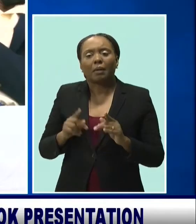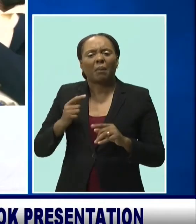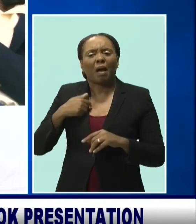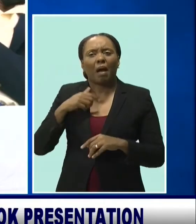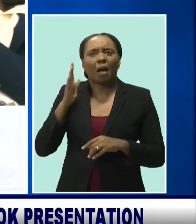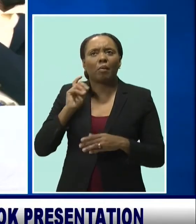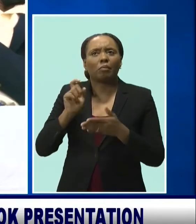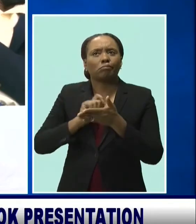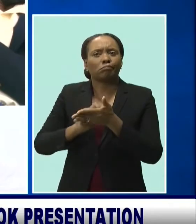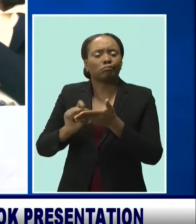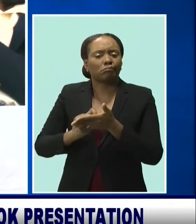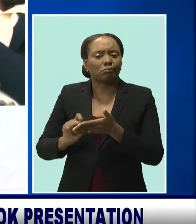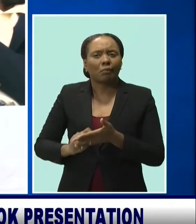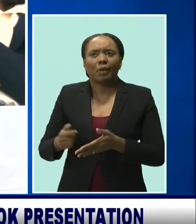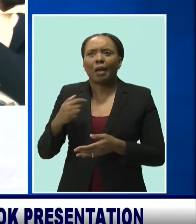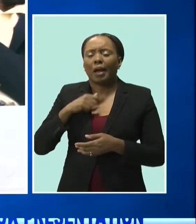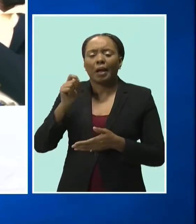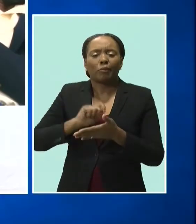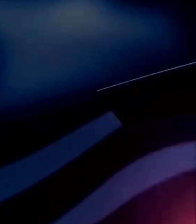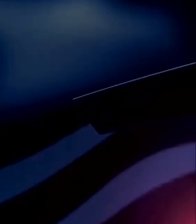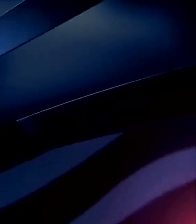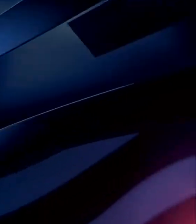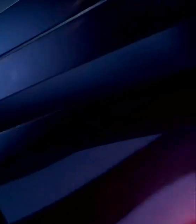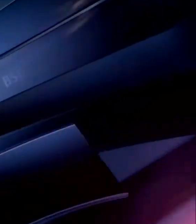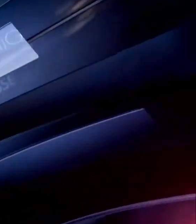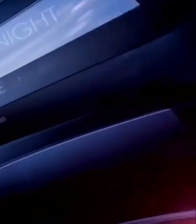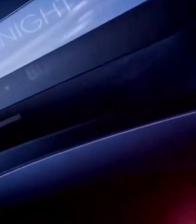and I write every single day.